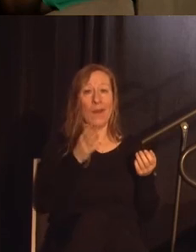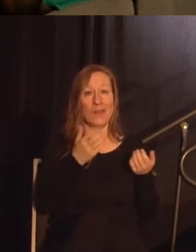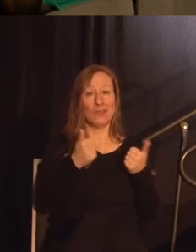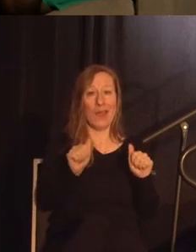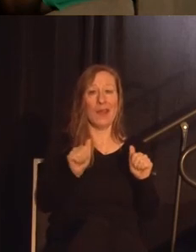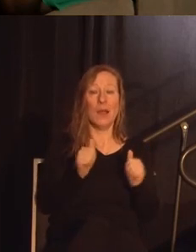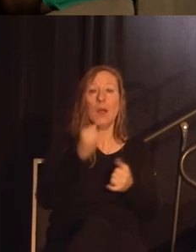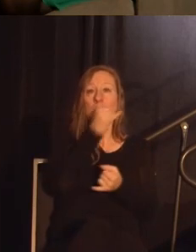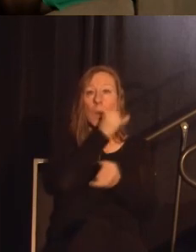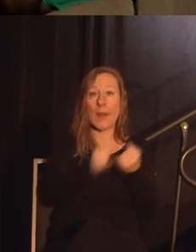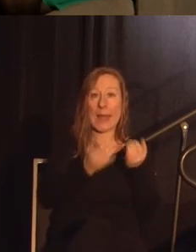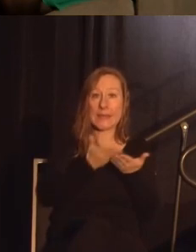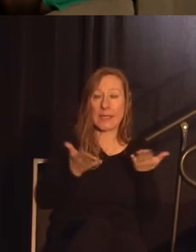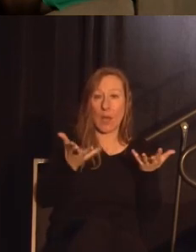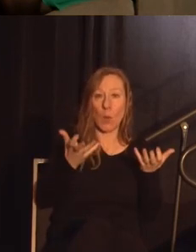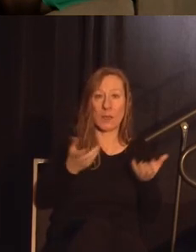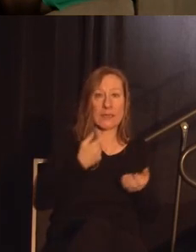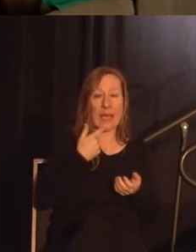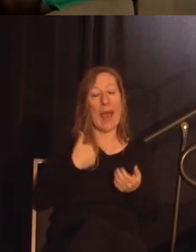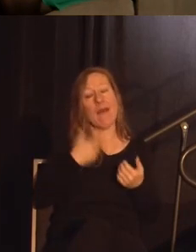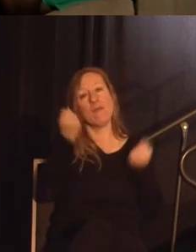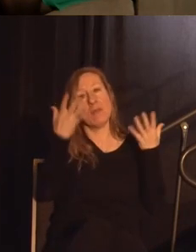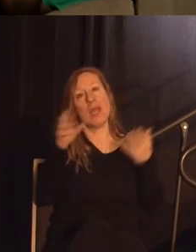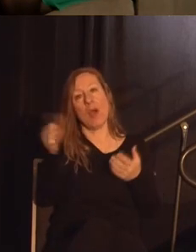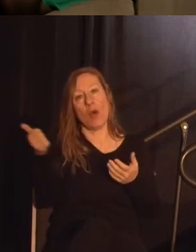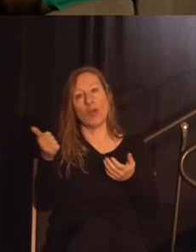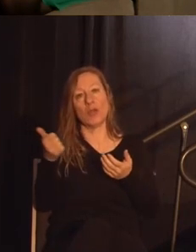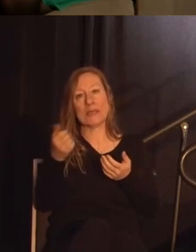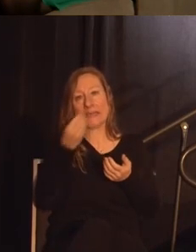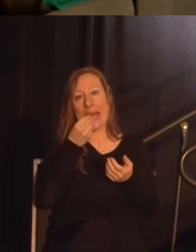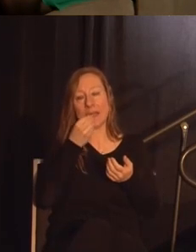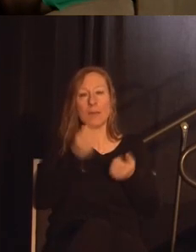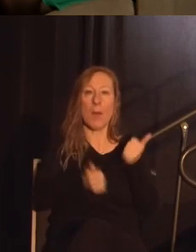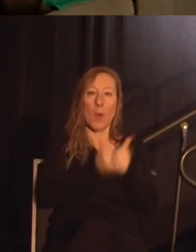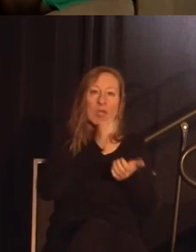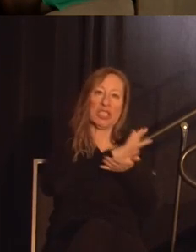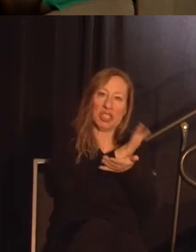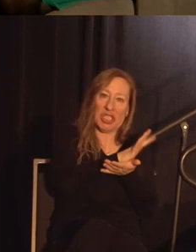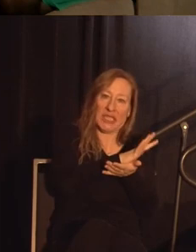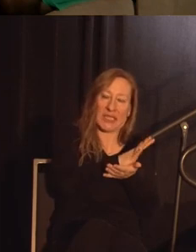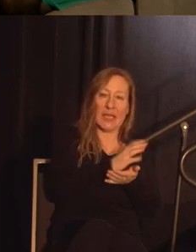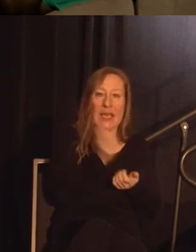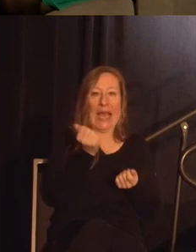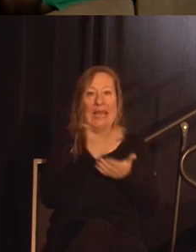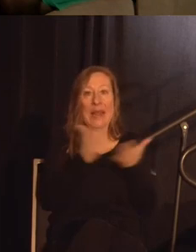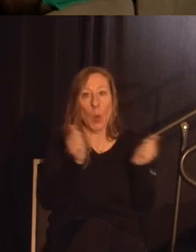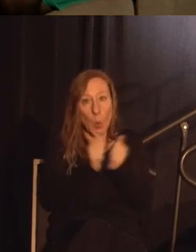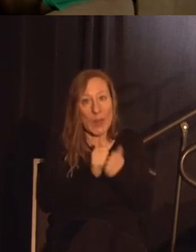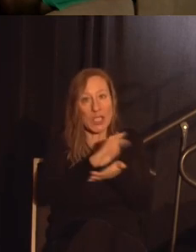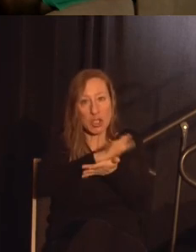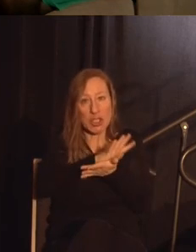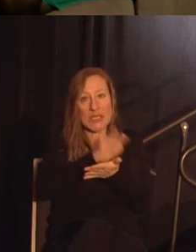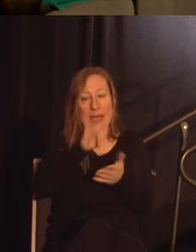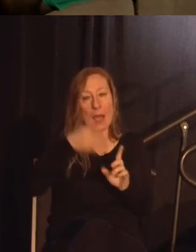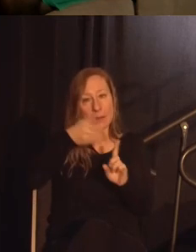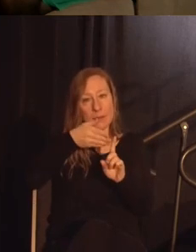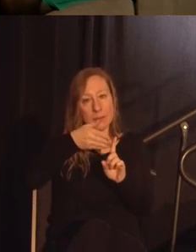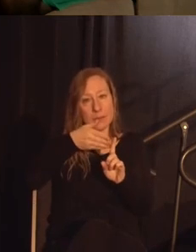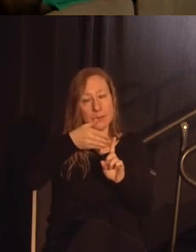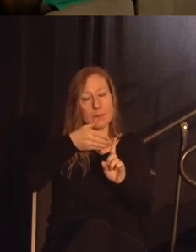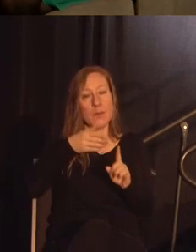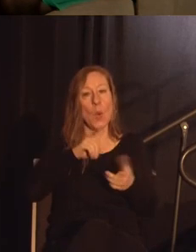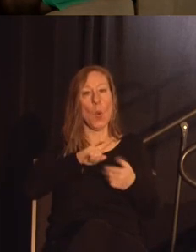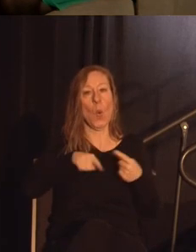last thing I'll say about foods, because I have lots of other snacks, it's mostly cheese-based, so, like, Cheeto, anything that has cheese on it, that's what I want to eat when I